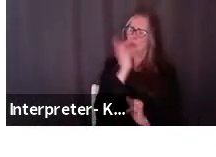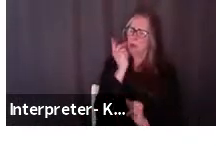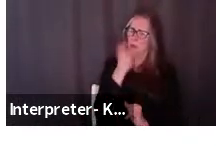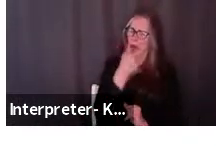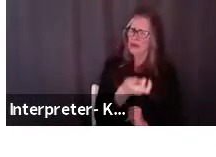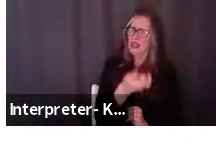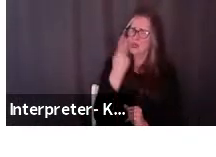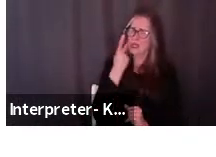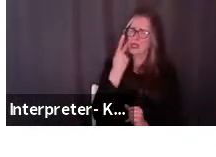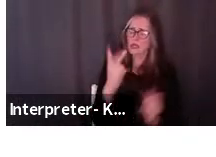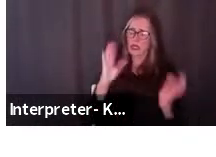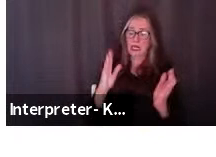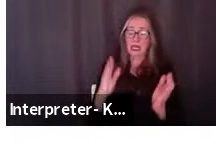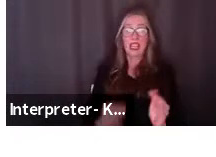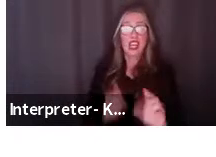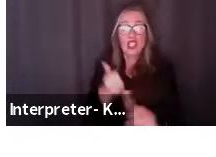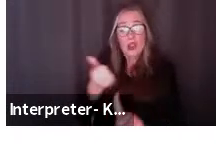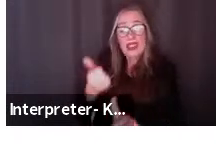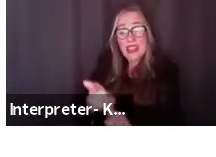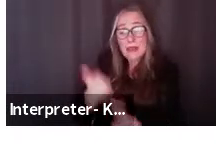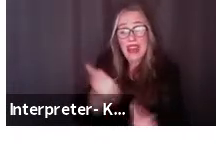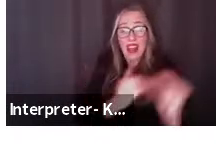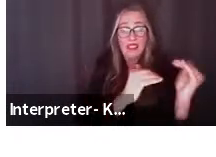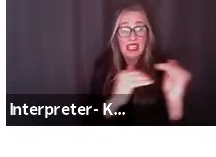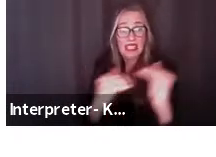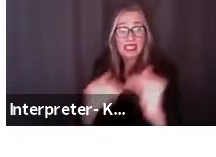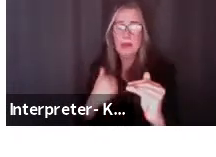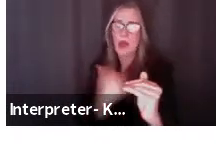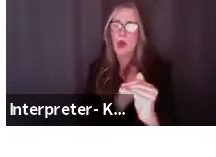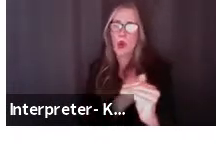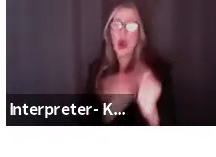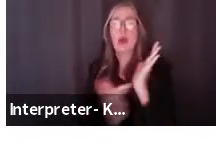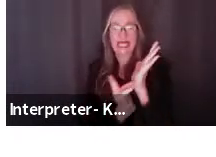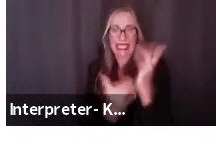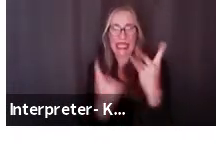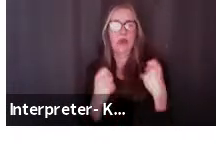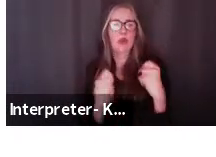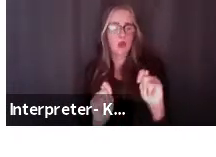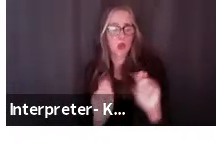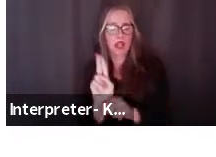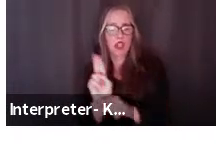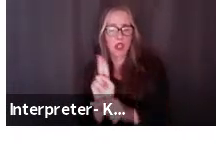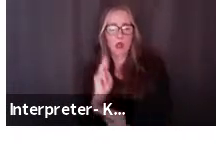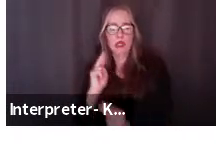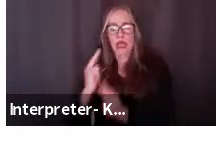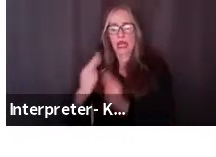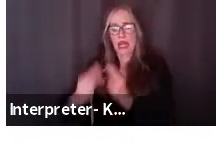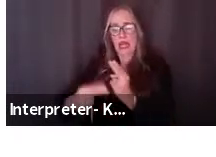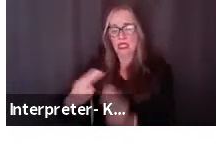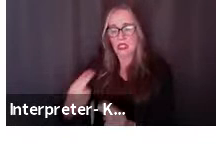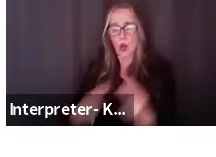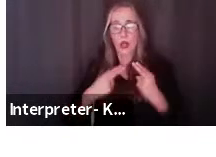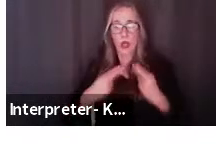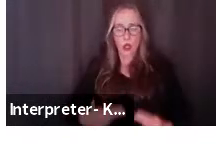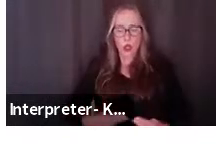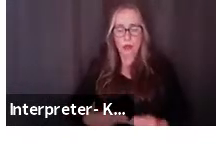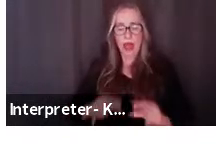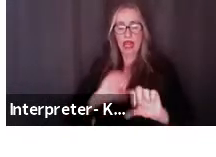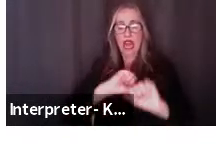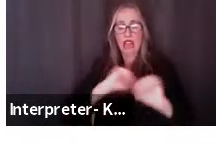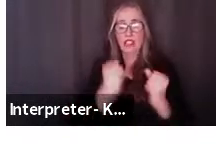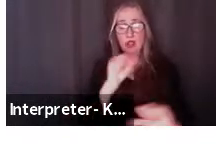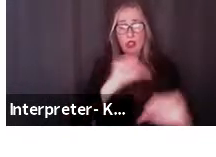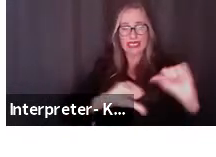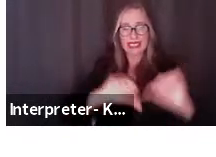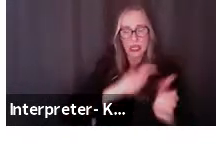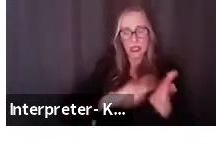to minimize the impact of these limitations we built upon extensive historical humanities and social science research to inform our